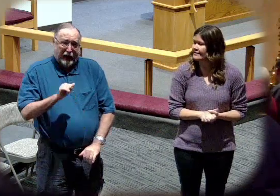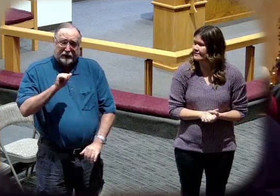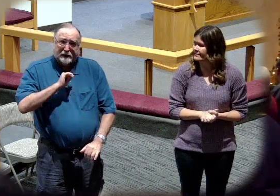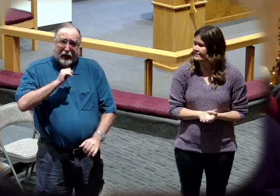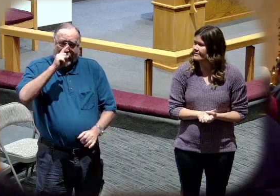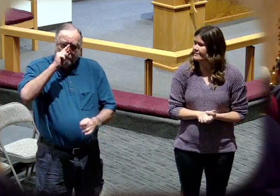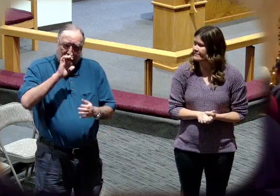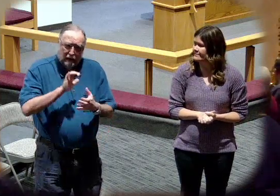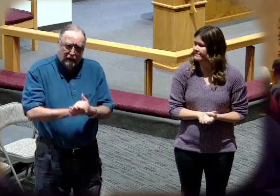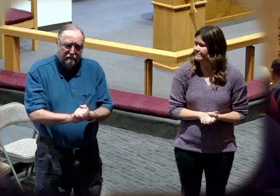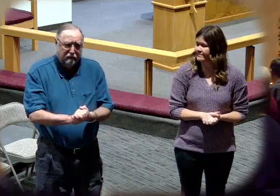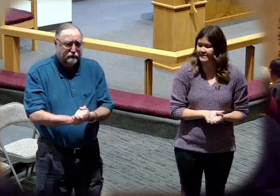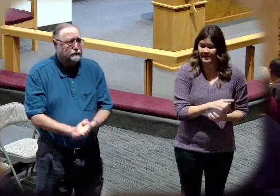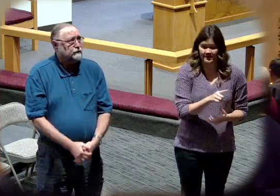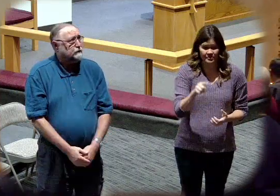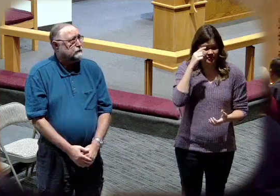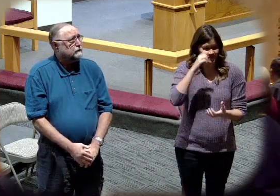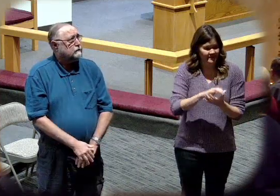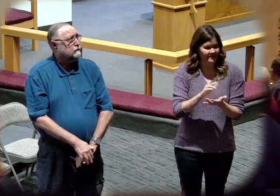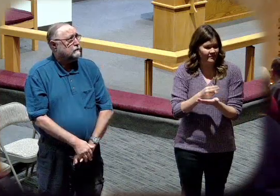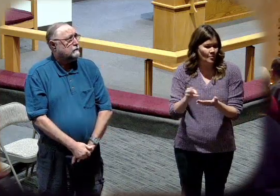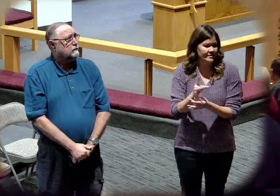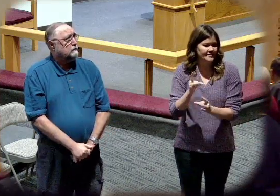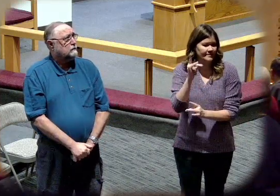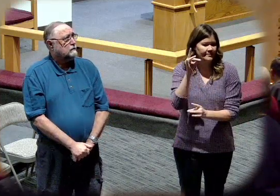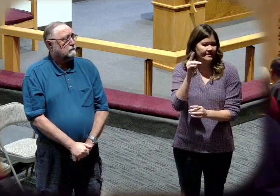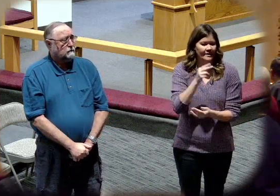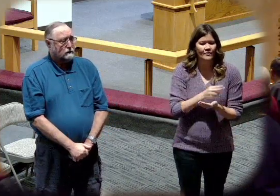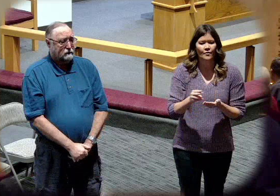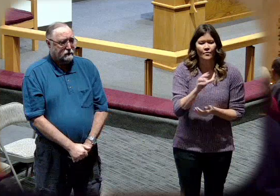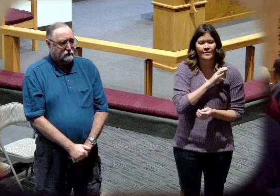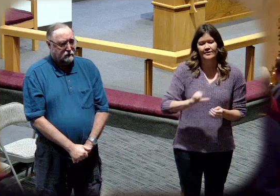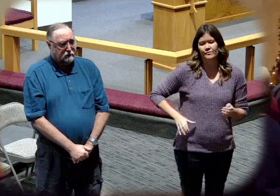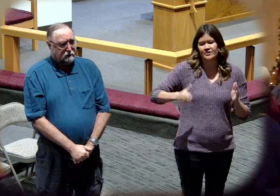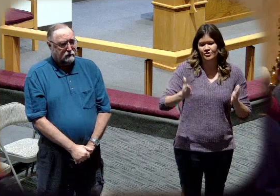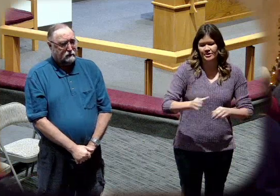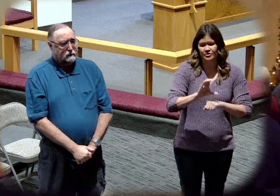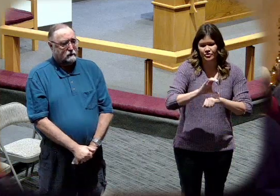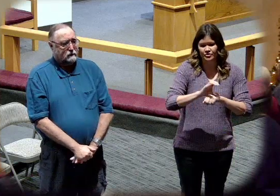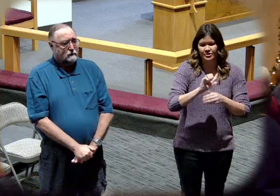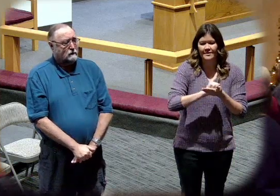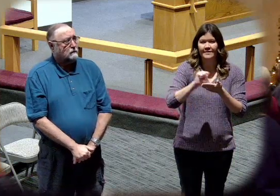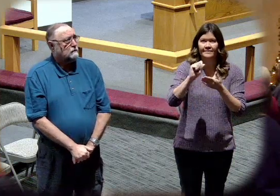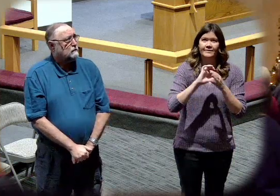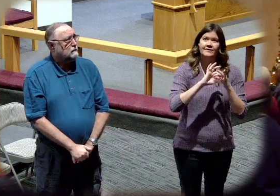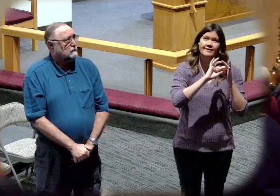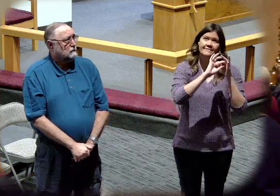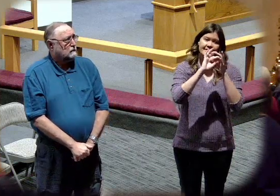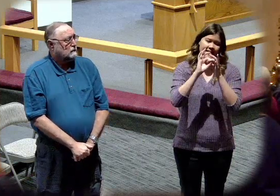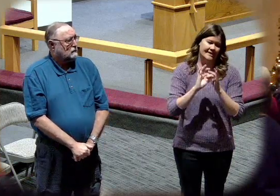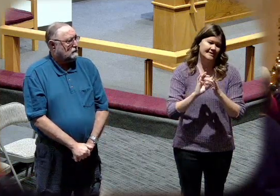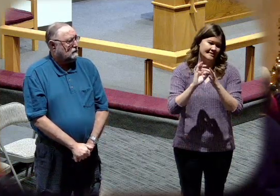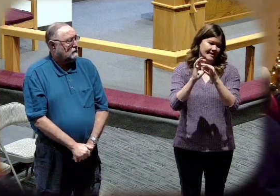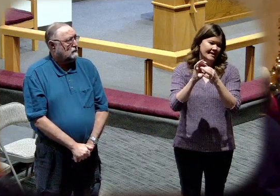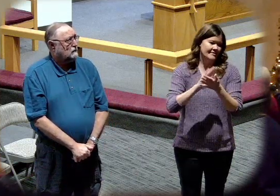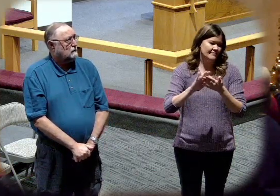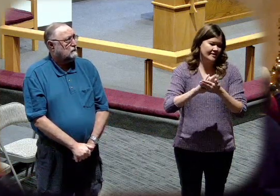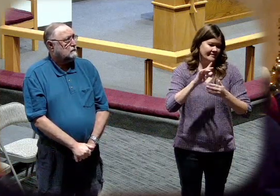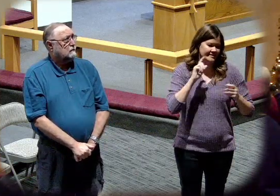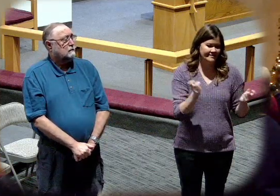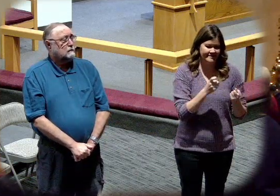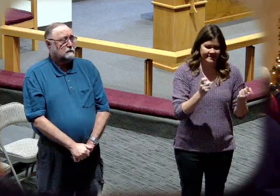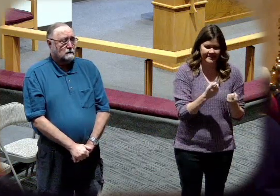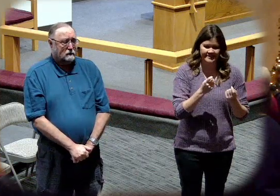Yes, I believe. Do you believe in the Holy Spirit, the Holy Christian Church, the communion of saints, the forgiveness of sins,